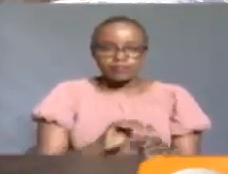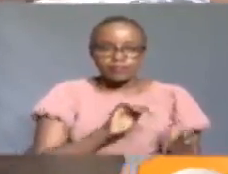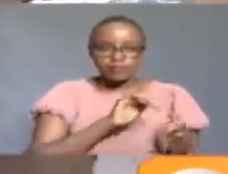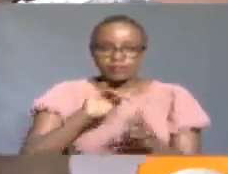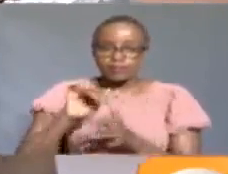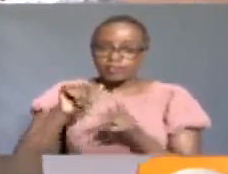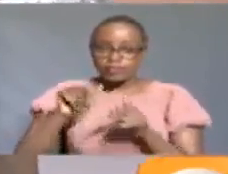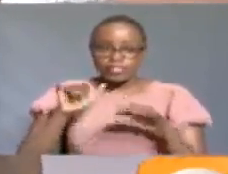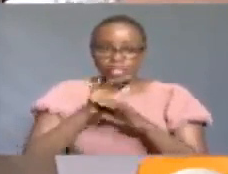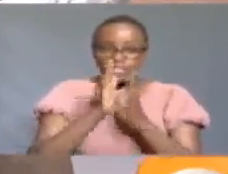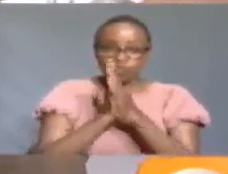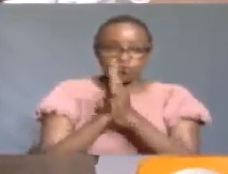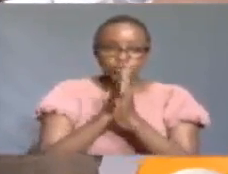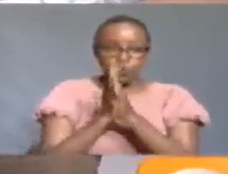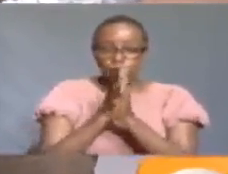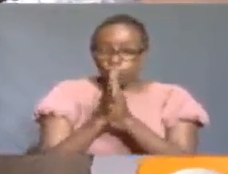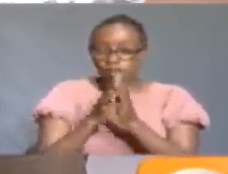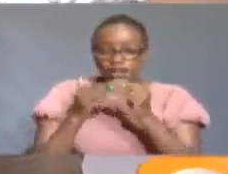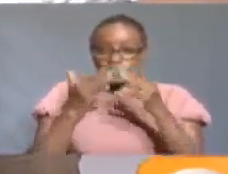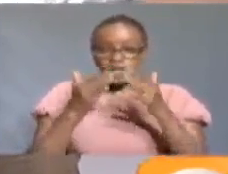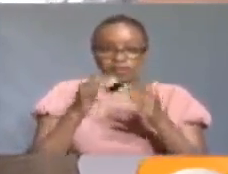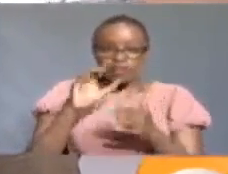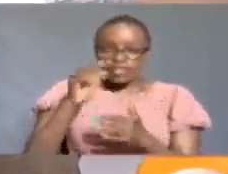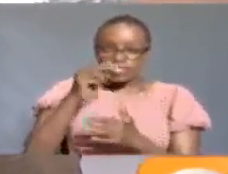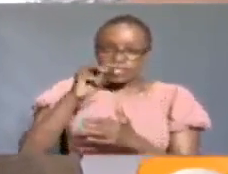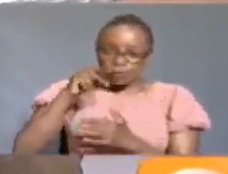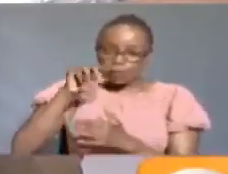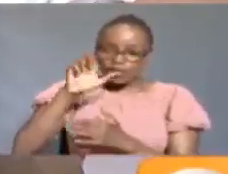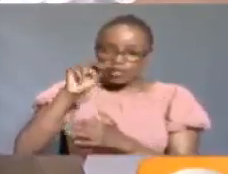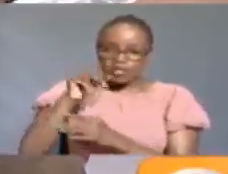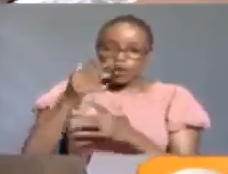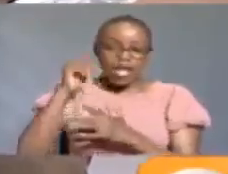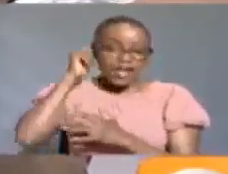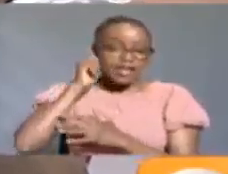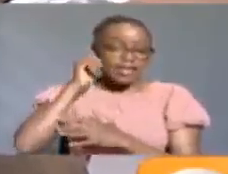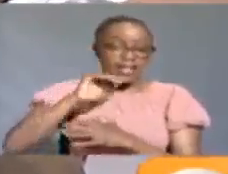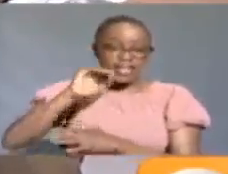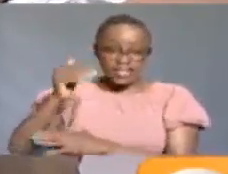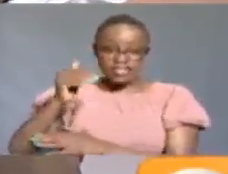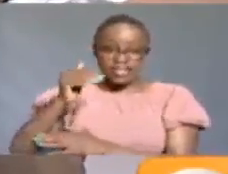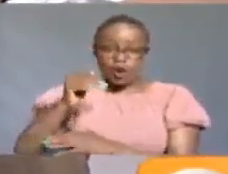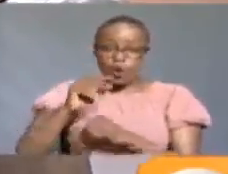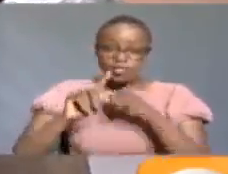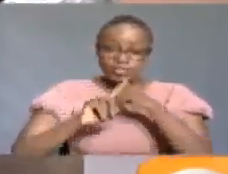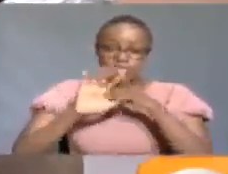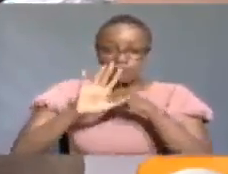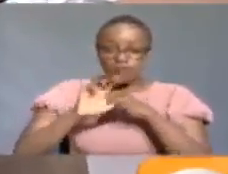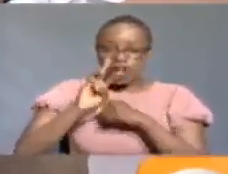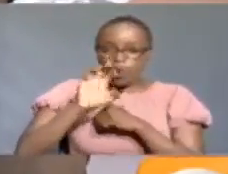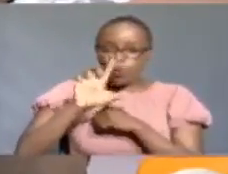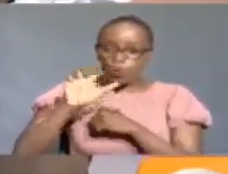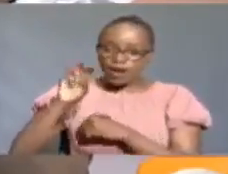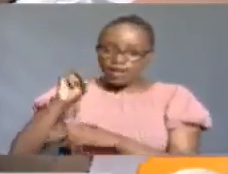Well, tonight your story takes us to Chepkunyuk Village in Nandi Hills. That's right, where 65-year-old William